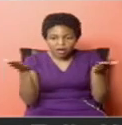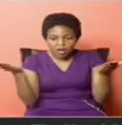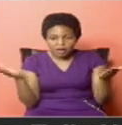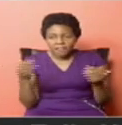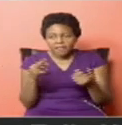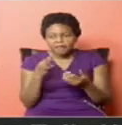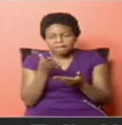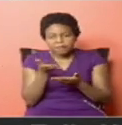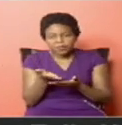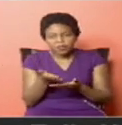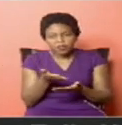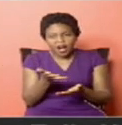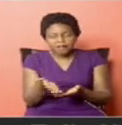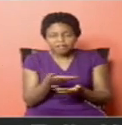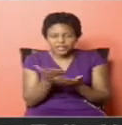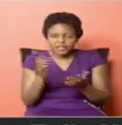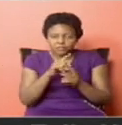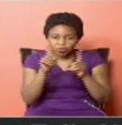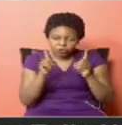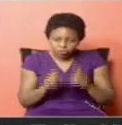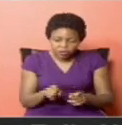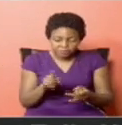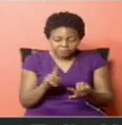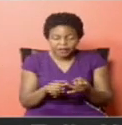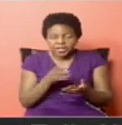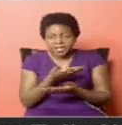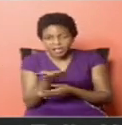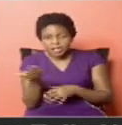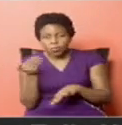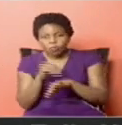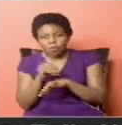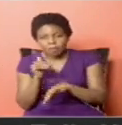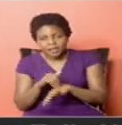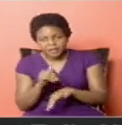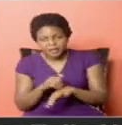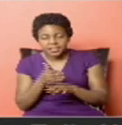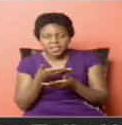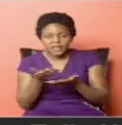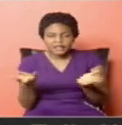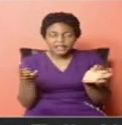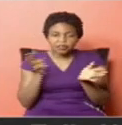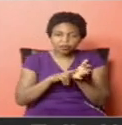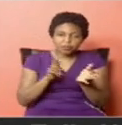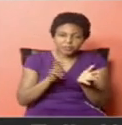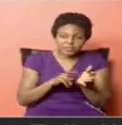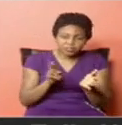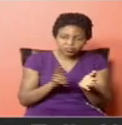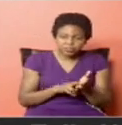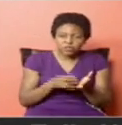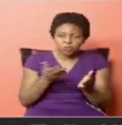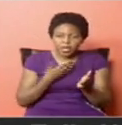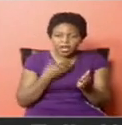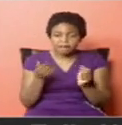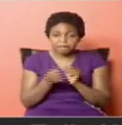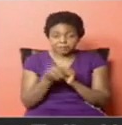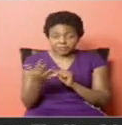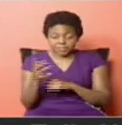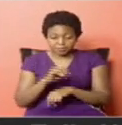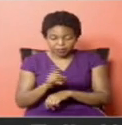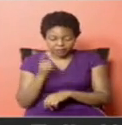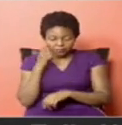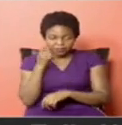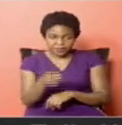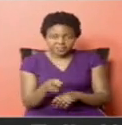If there is any question, any comment, recommendation, we have 15 minutes to do